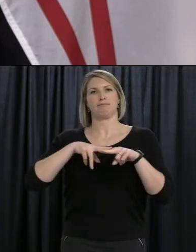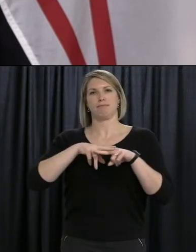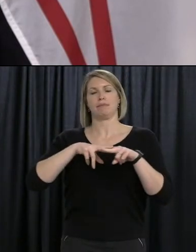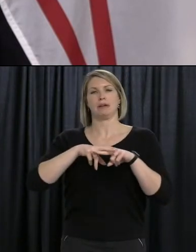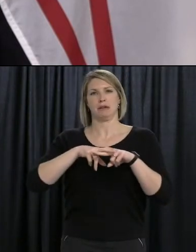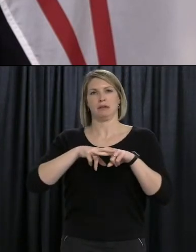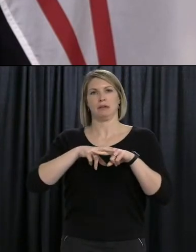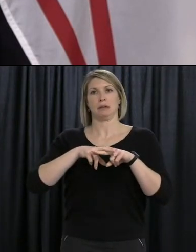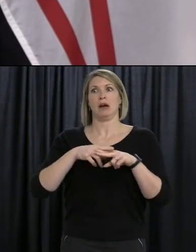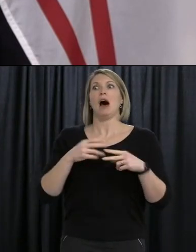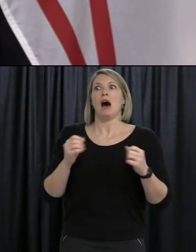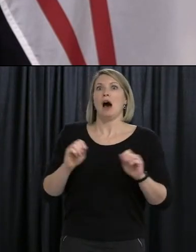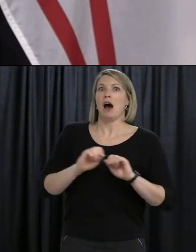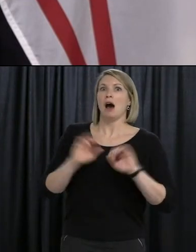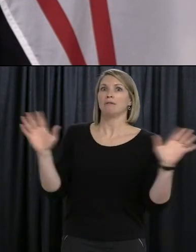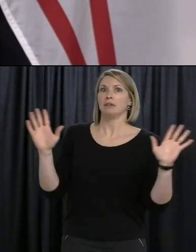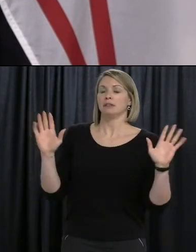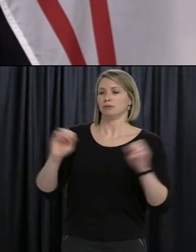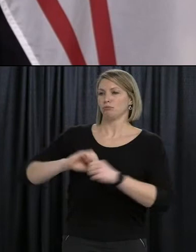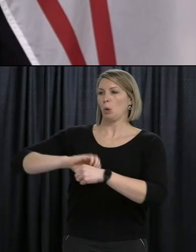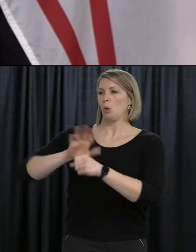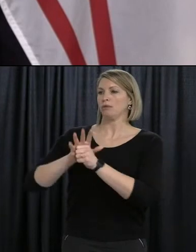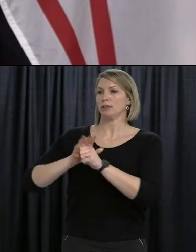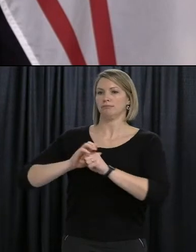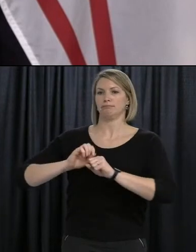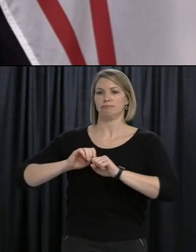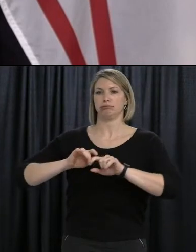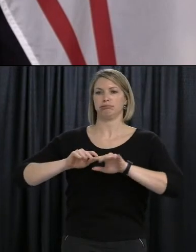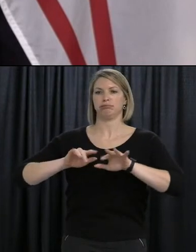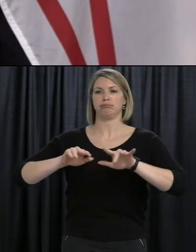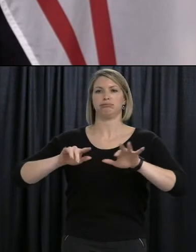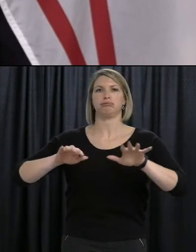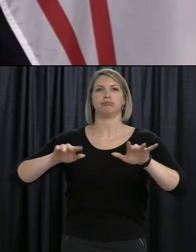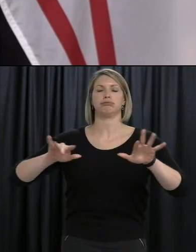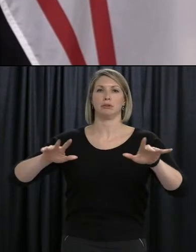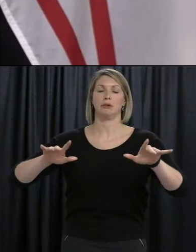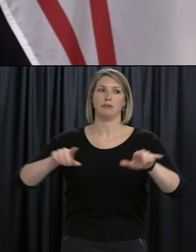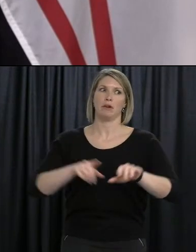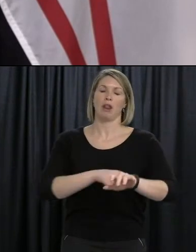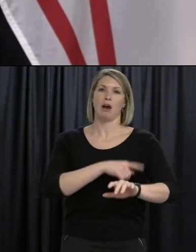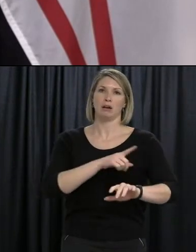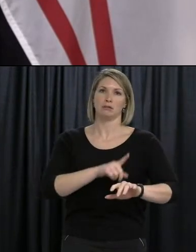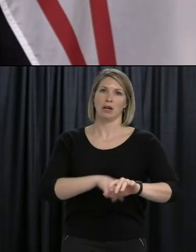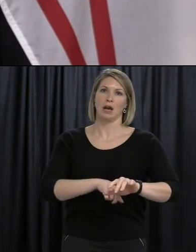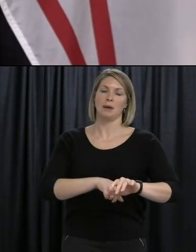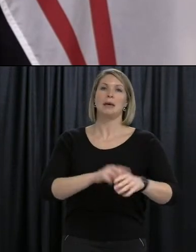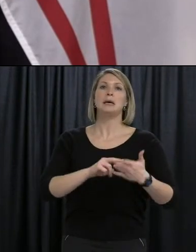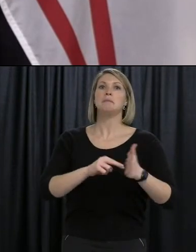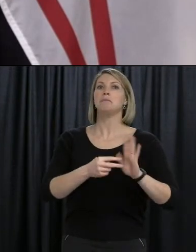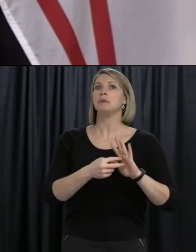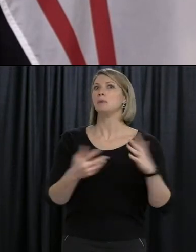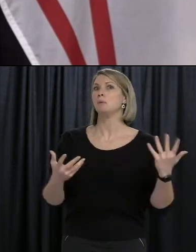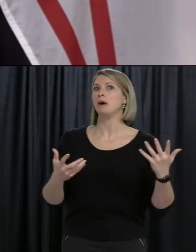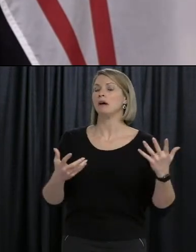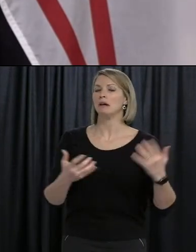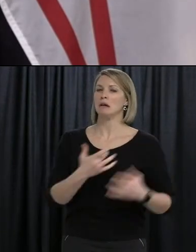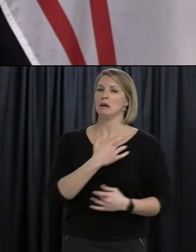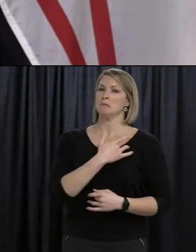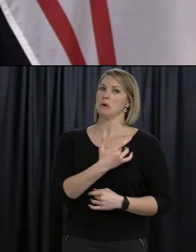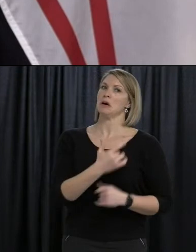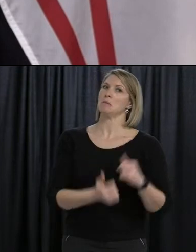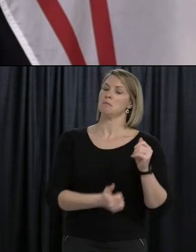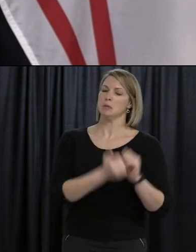been circulating undetected in our province for some time. This tells us that the majority of cases had mild symptoms or were asymptomatic